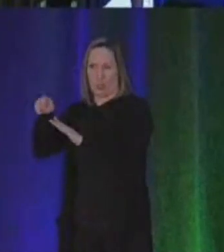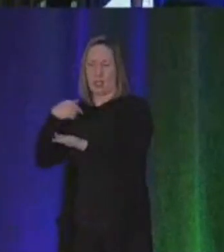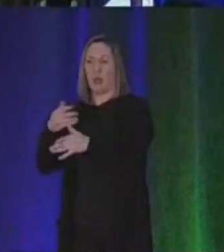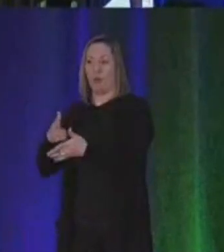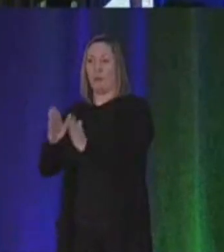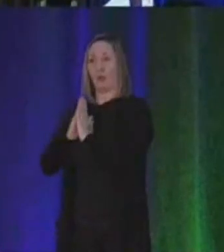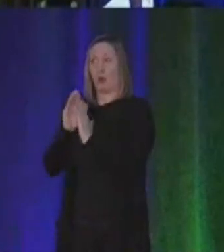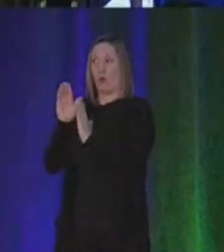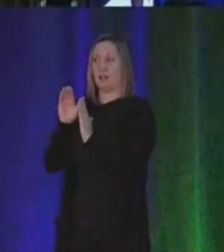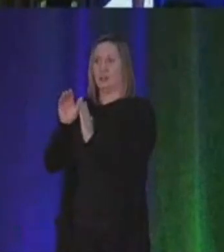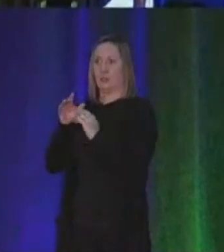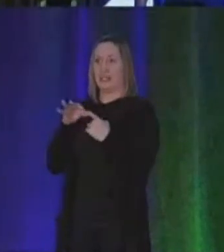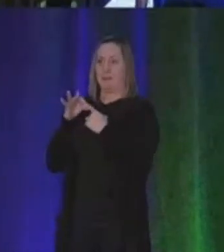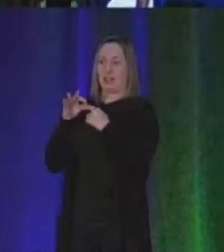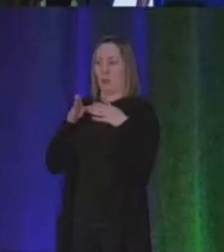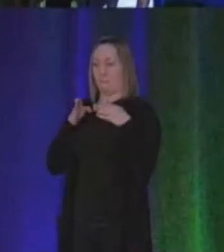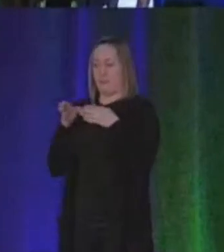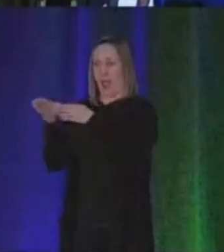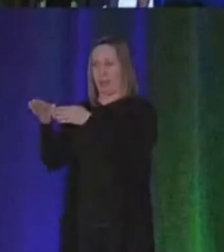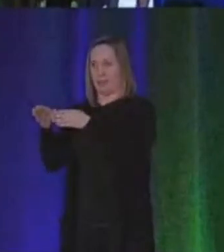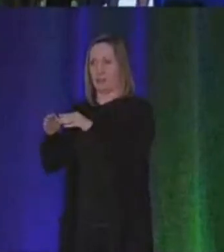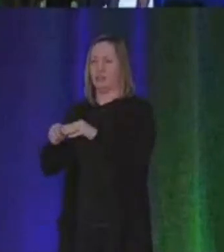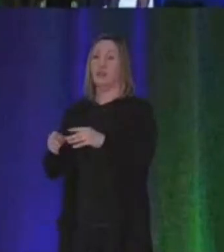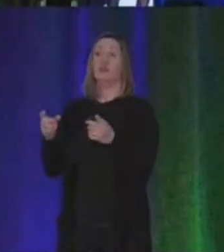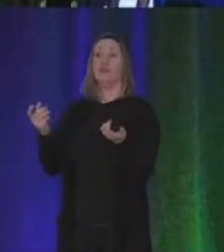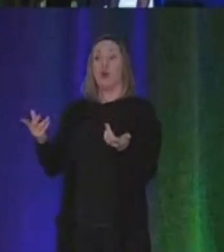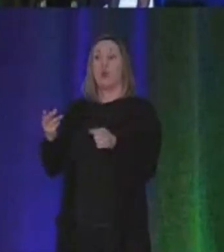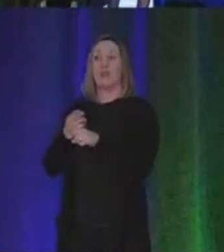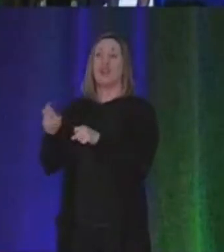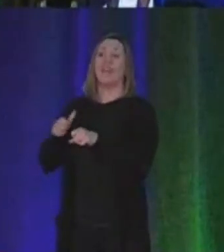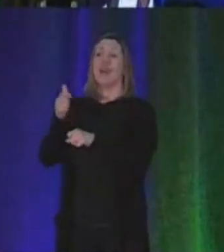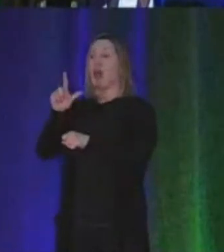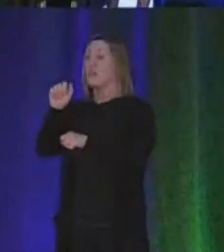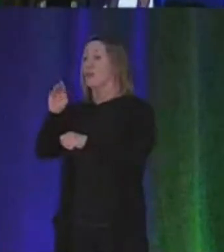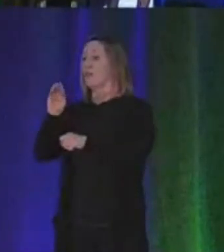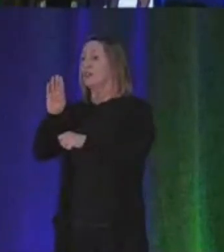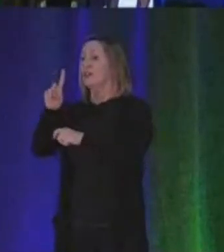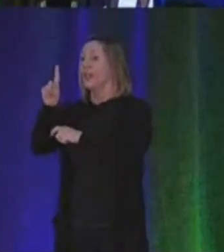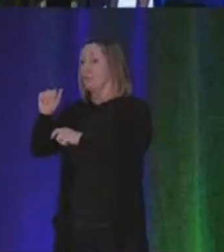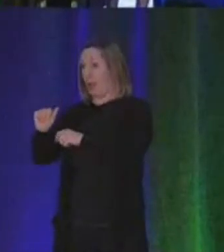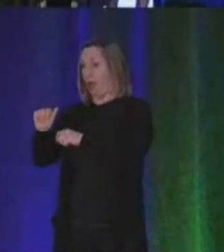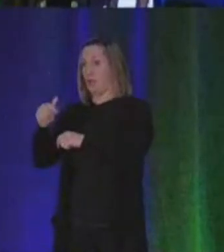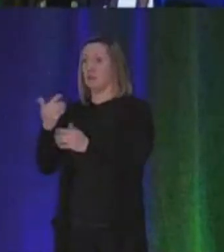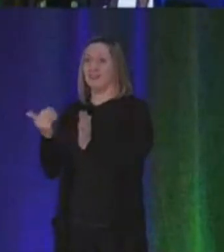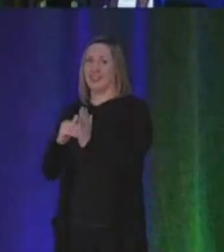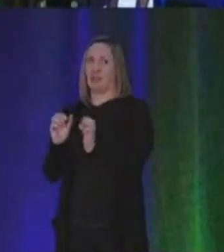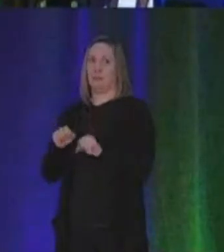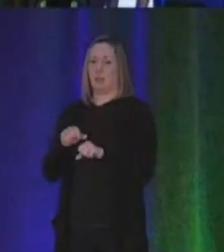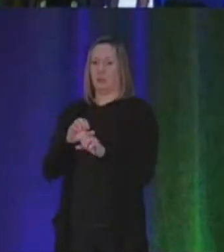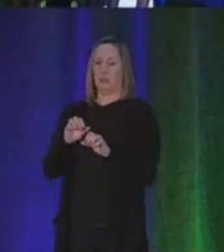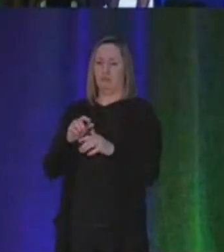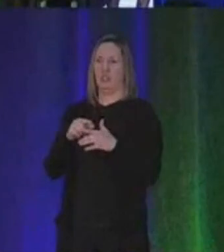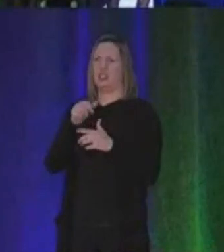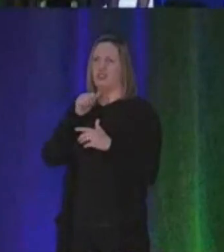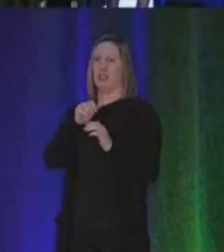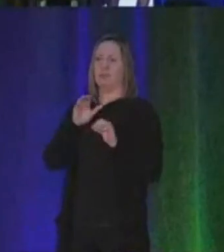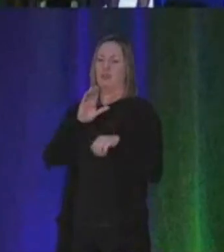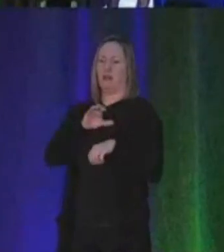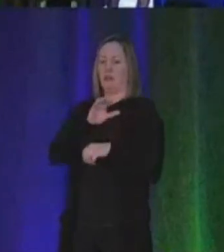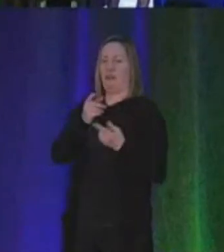request to this special path. So we deploy yet another Lambda Edge function, because again, this is the type of thing that can be done at Edge. It doesn't need to really talk to a database or